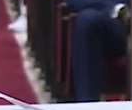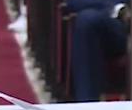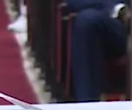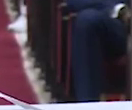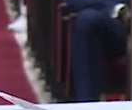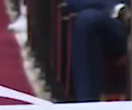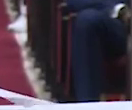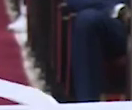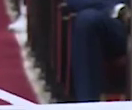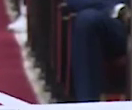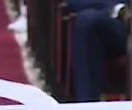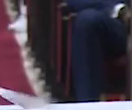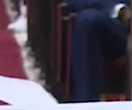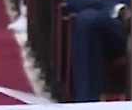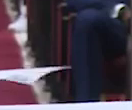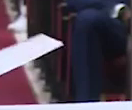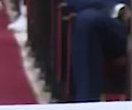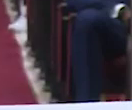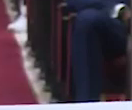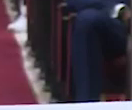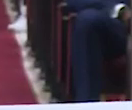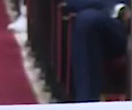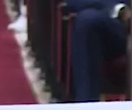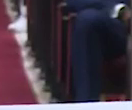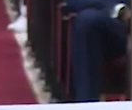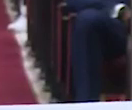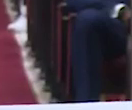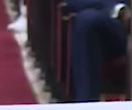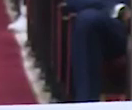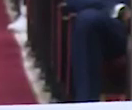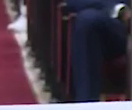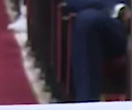the woman who